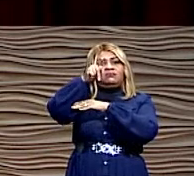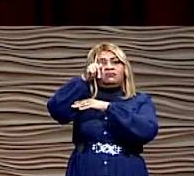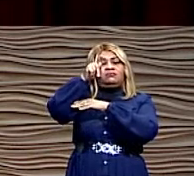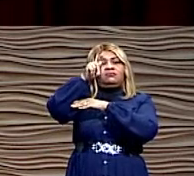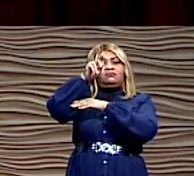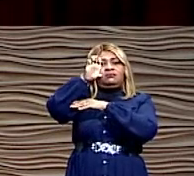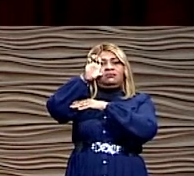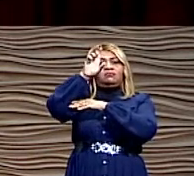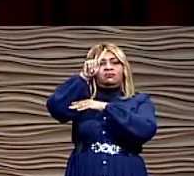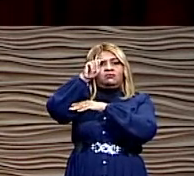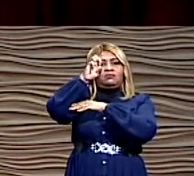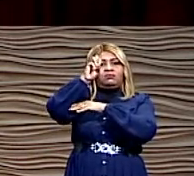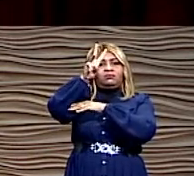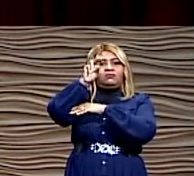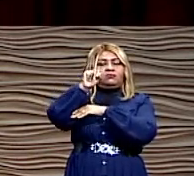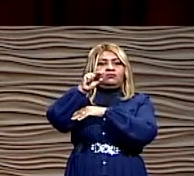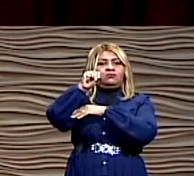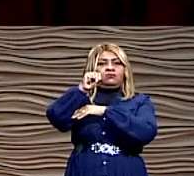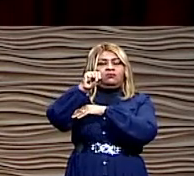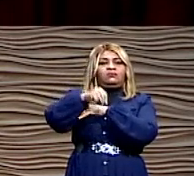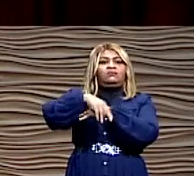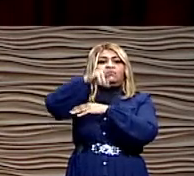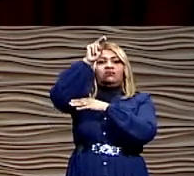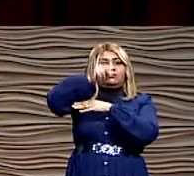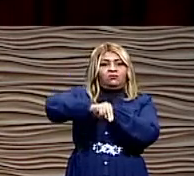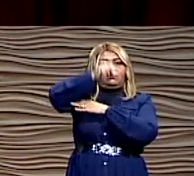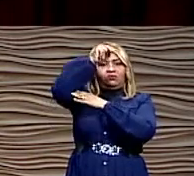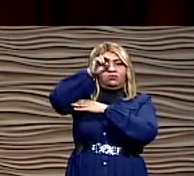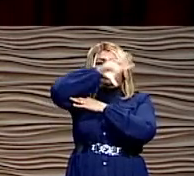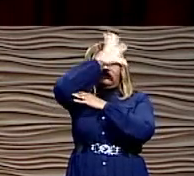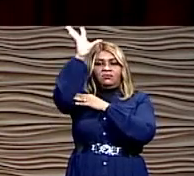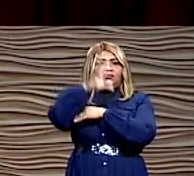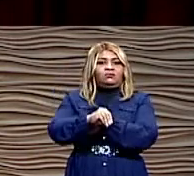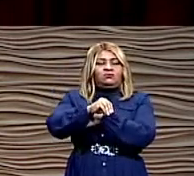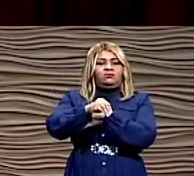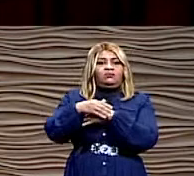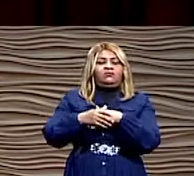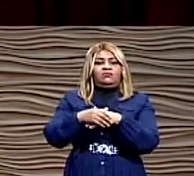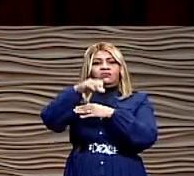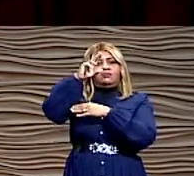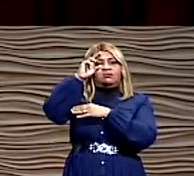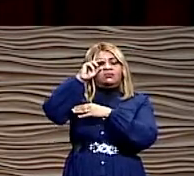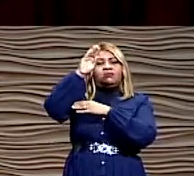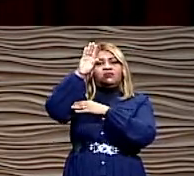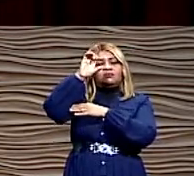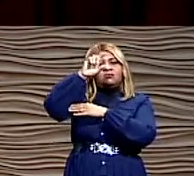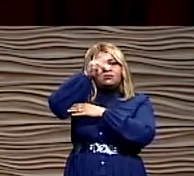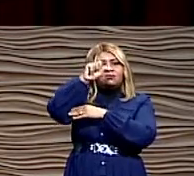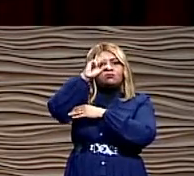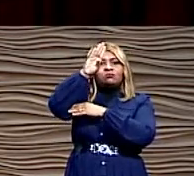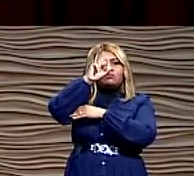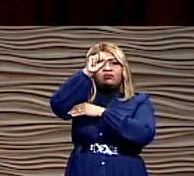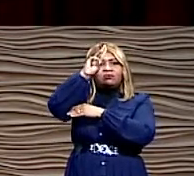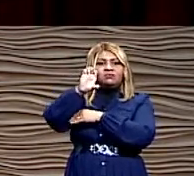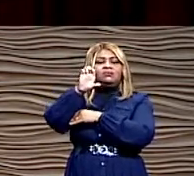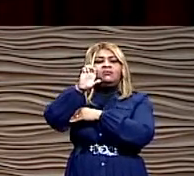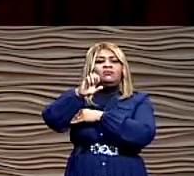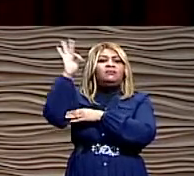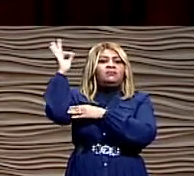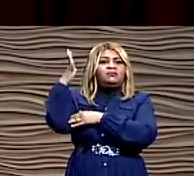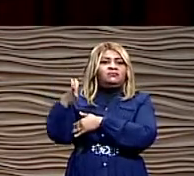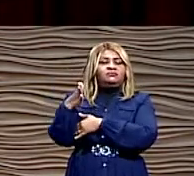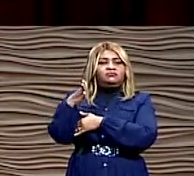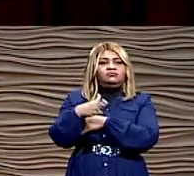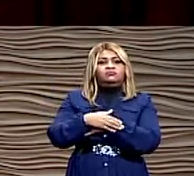Africa. Dr. Sipho Zundi, pastor. Please help me welcome them as they share with us